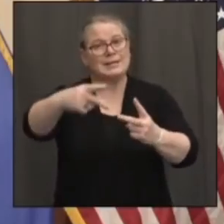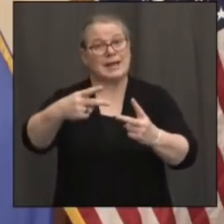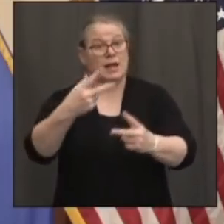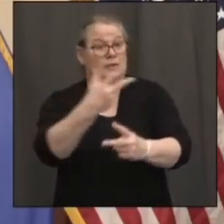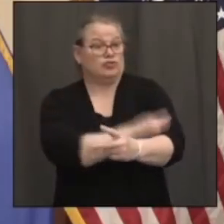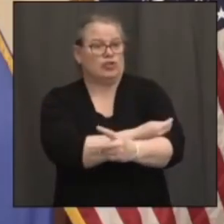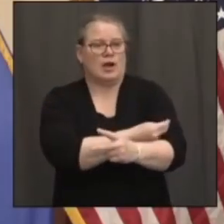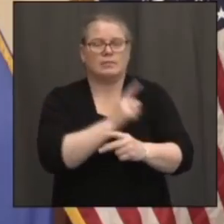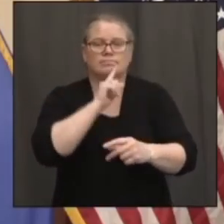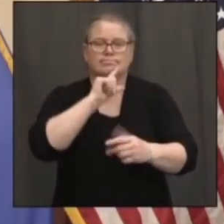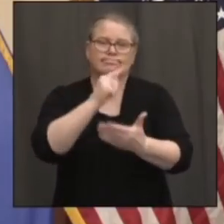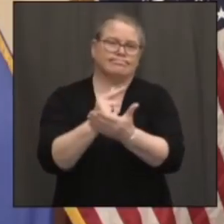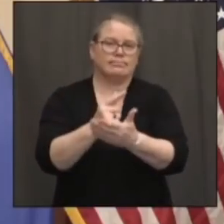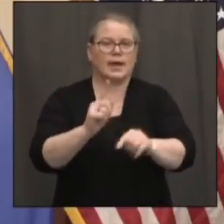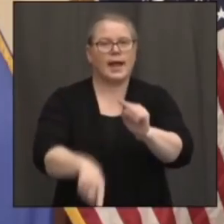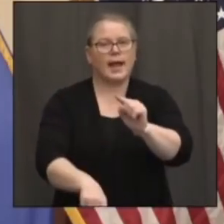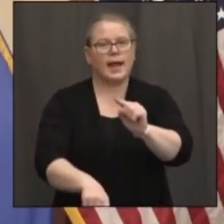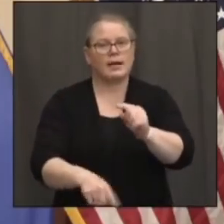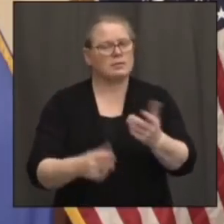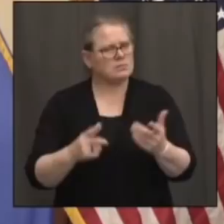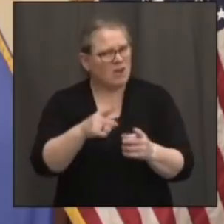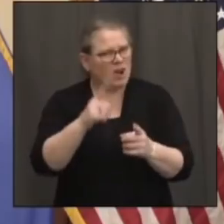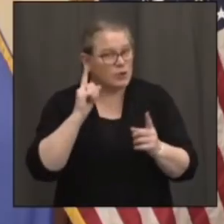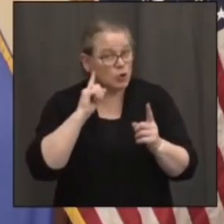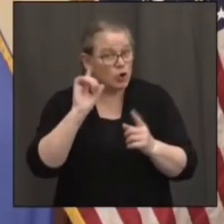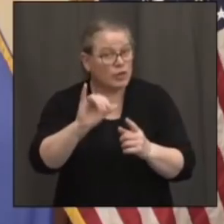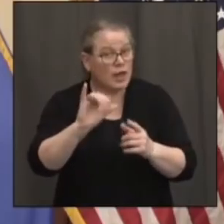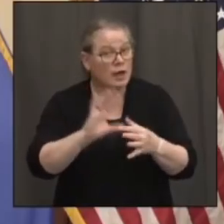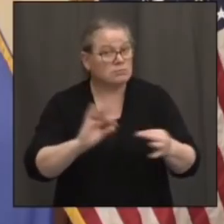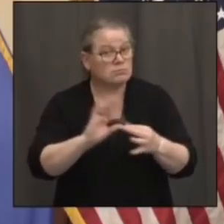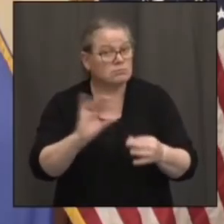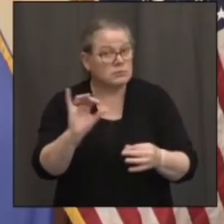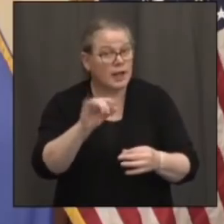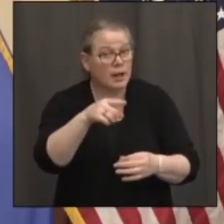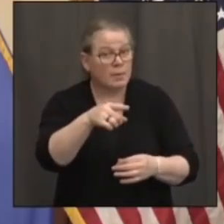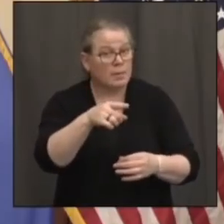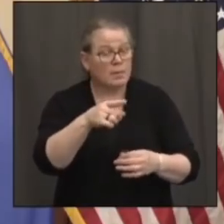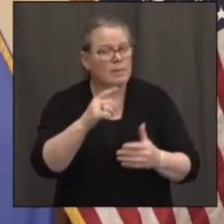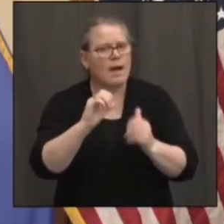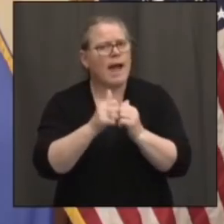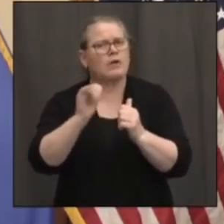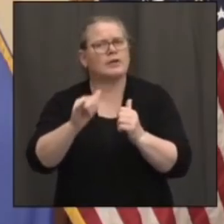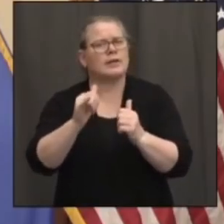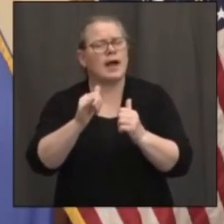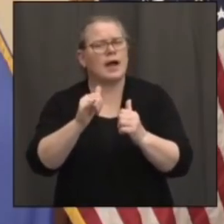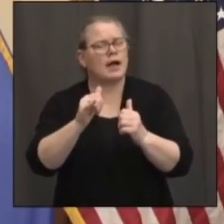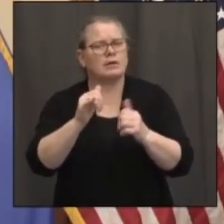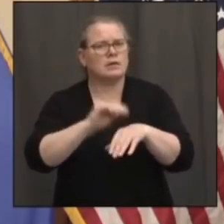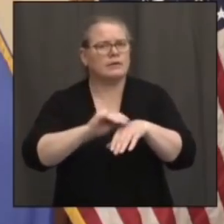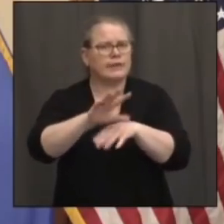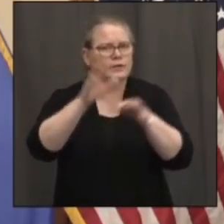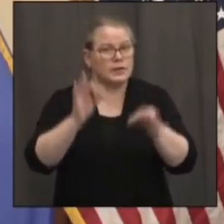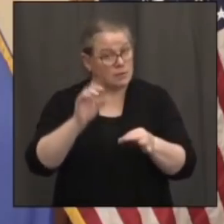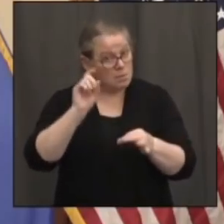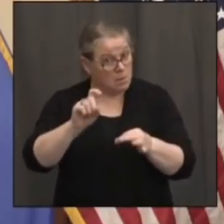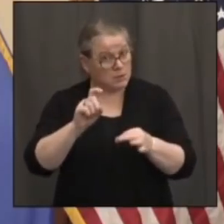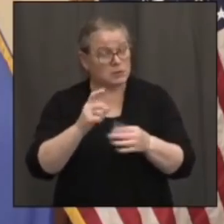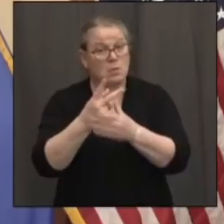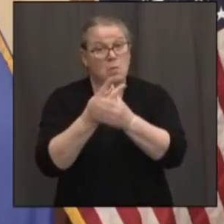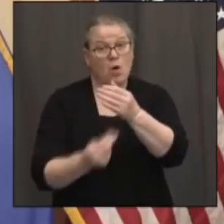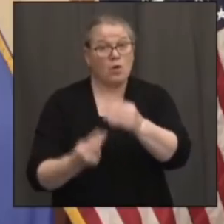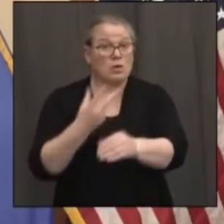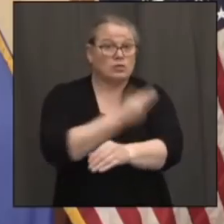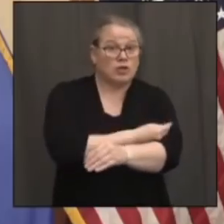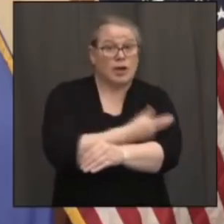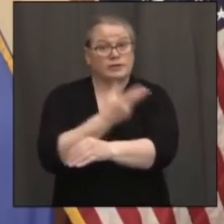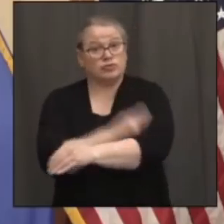you talk about how does that factor in? Do both doses have to be scheduled at the same time, and do they